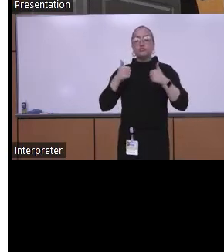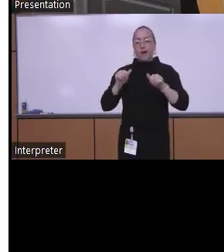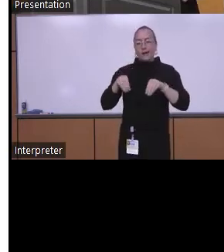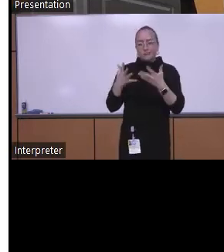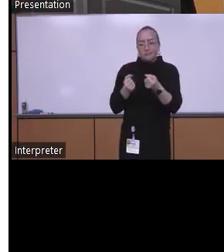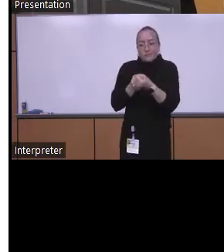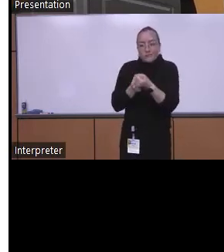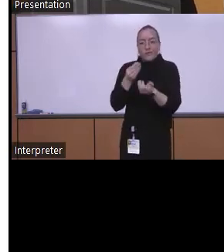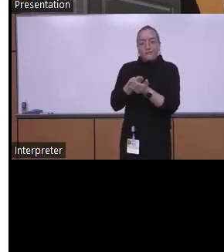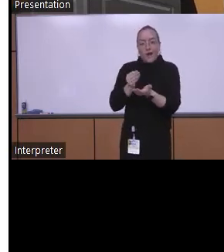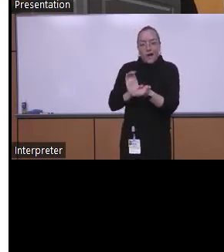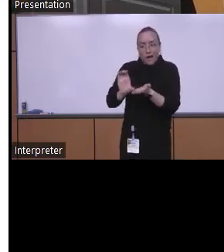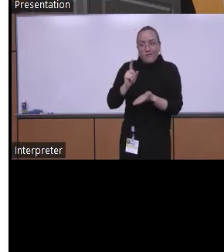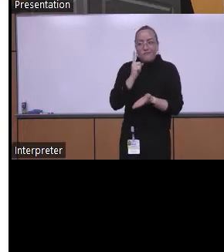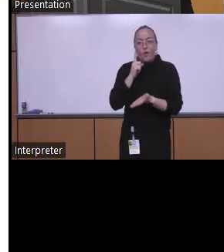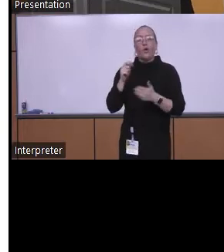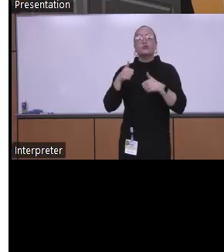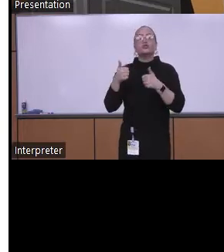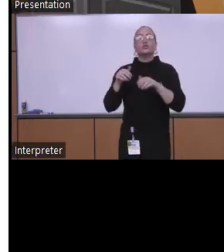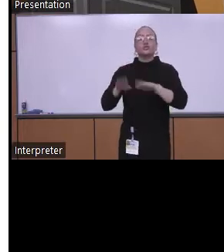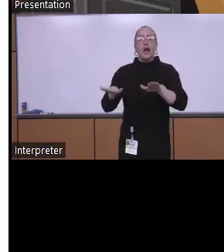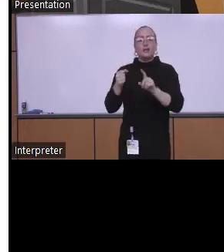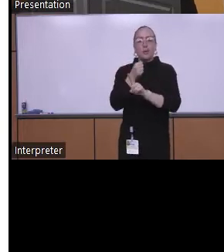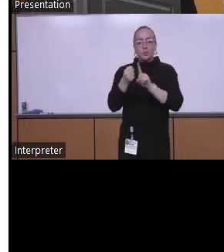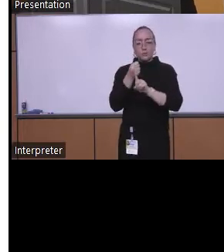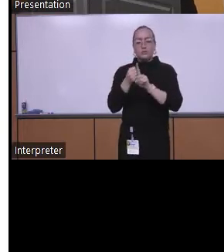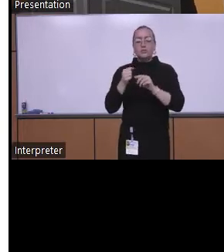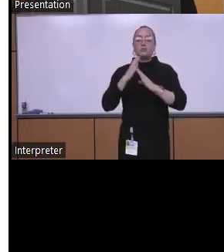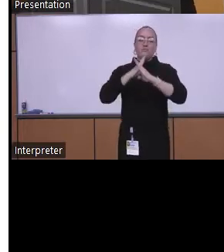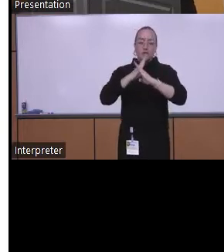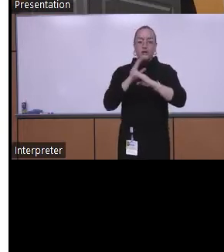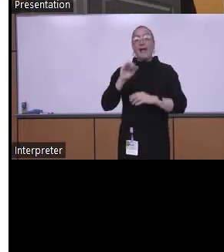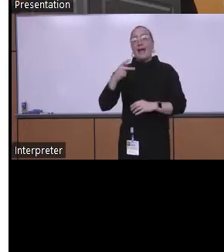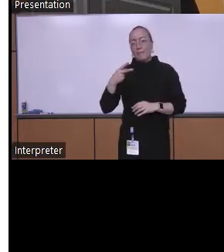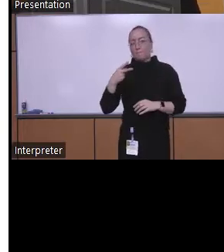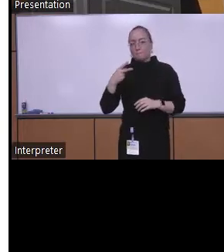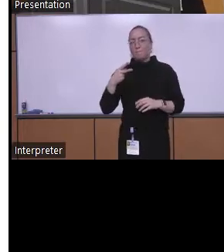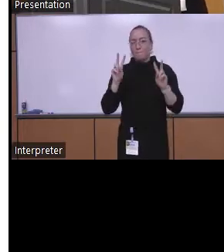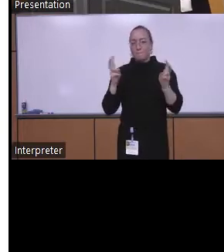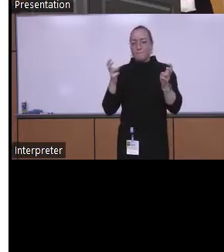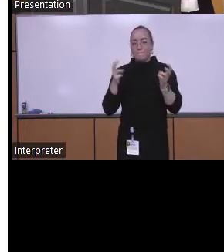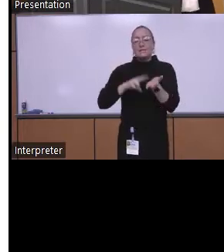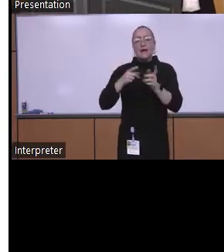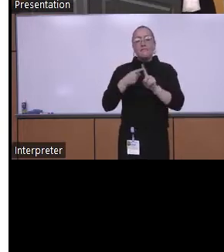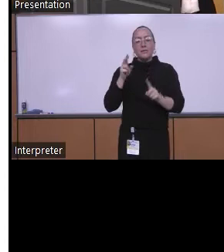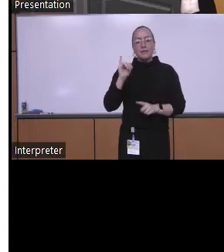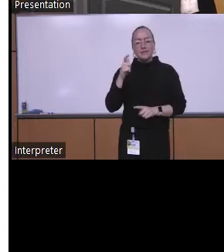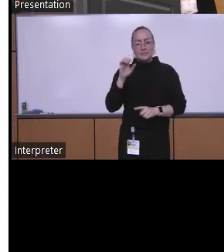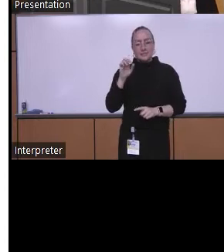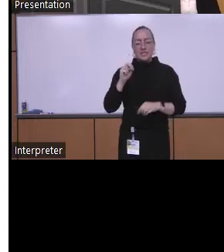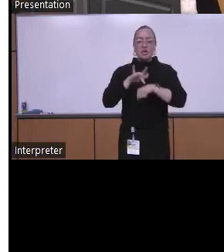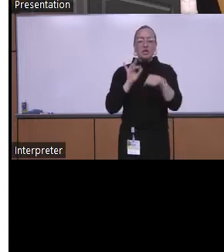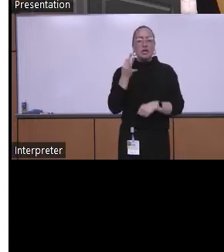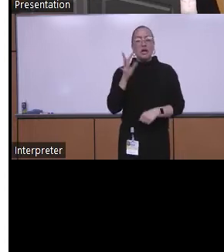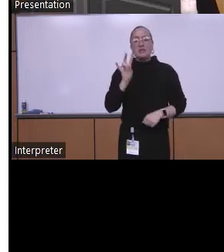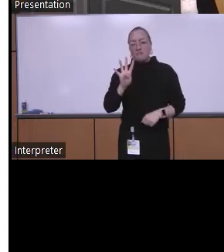prevention. This would become, I think, what you probably all are familiar with, CAPTA, the Child Abuse and Prevention Treatment Act, that was signed by Nixon in early 1974 and